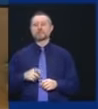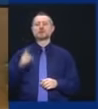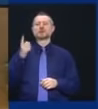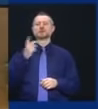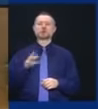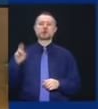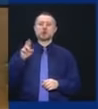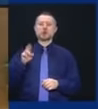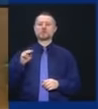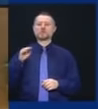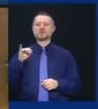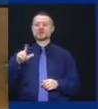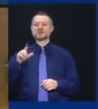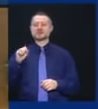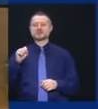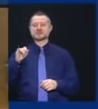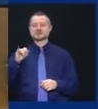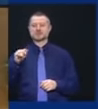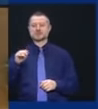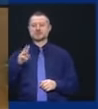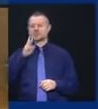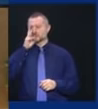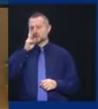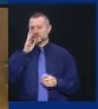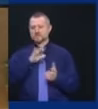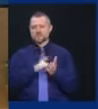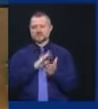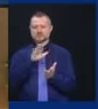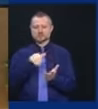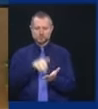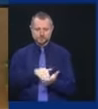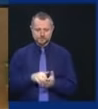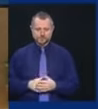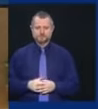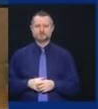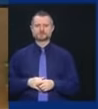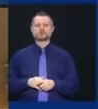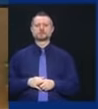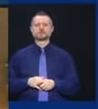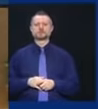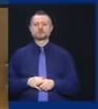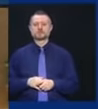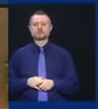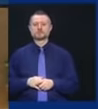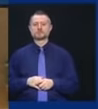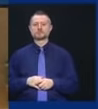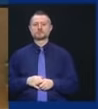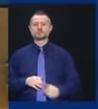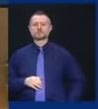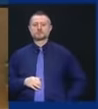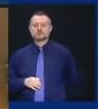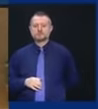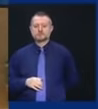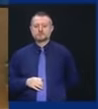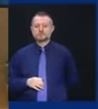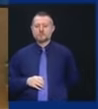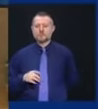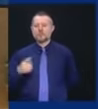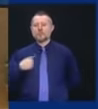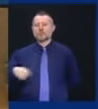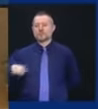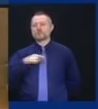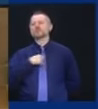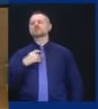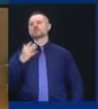Istein, Westchester Medical Center, Hudson Valley Equity Task Force. We are grateful to be here